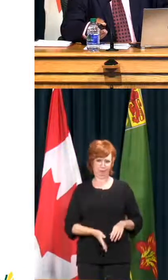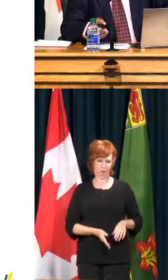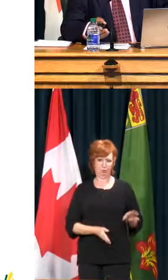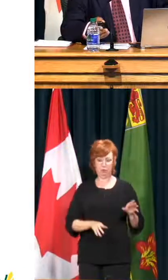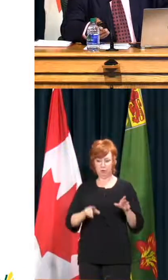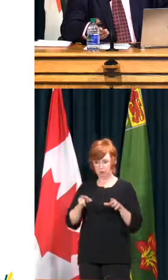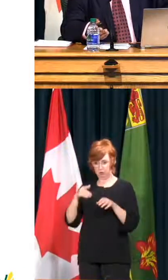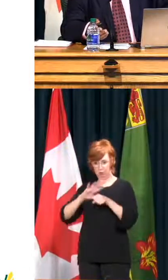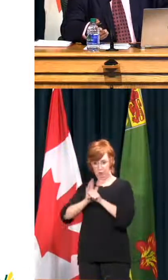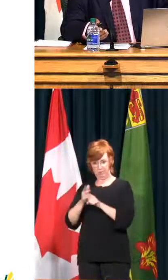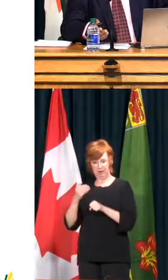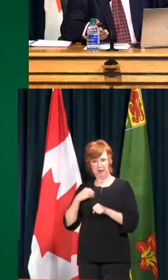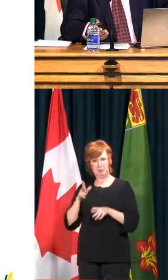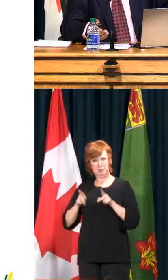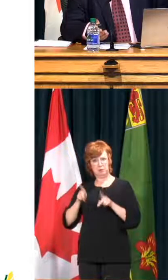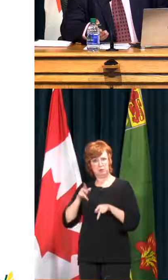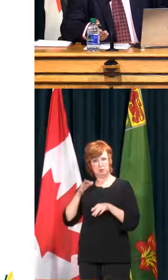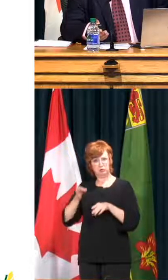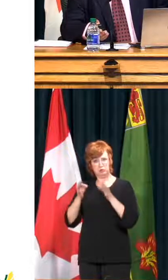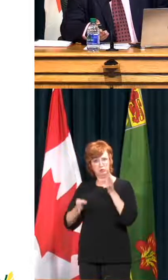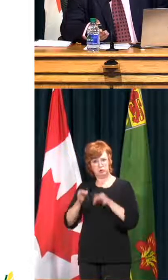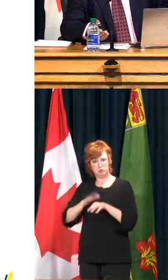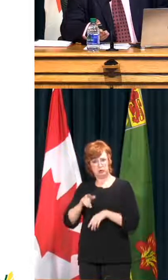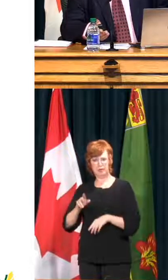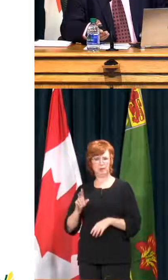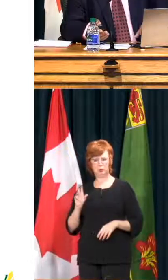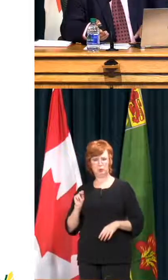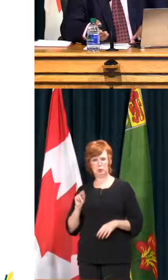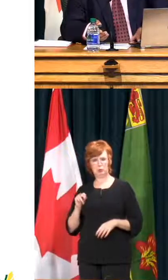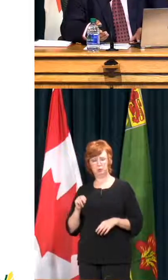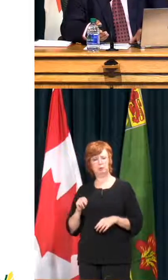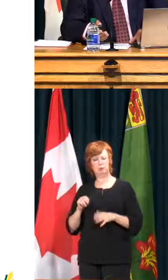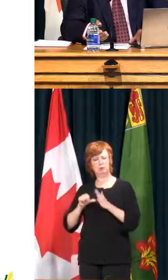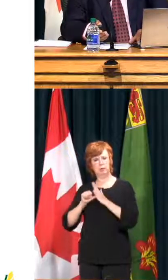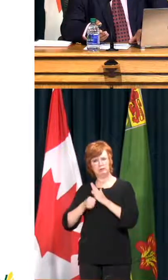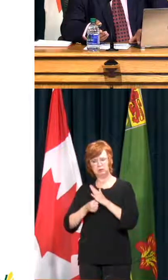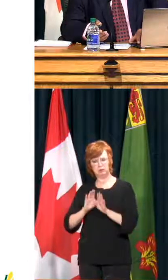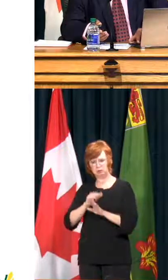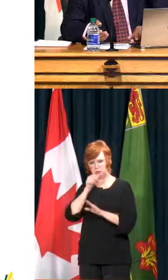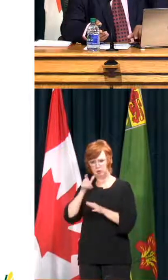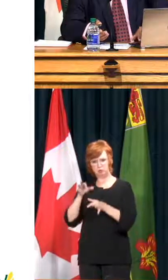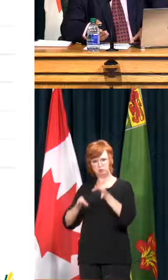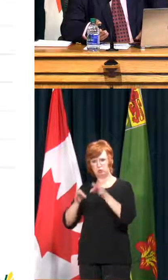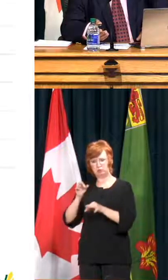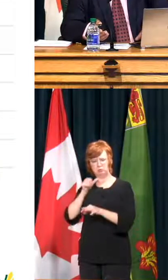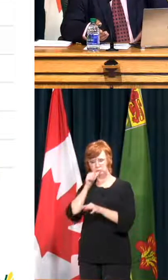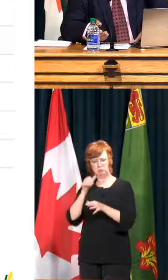So I just want to reinforce that. If we look at